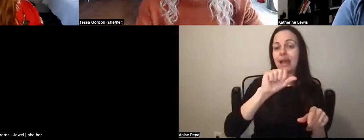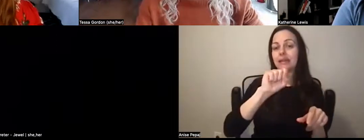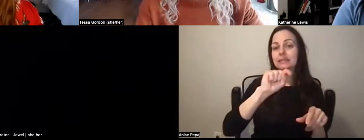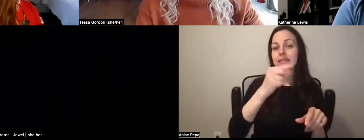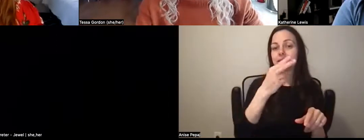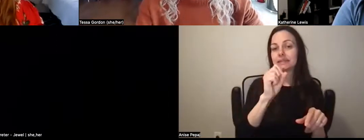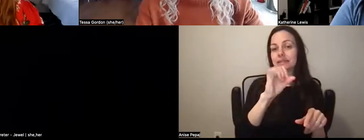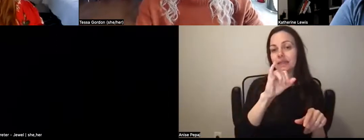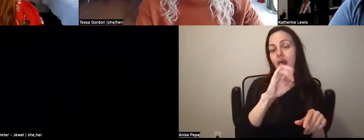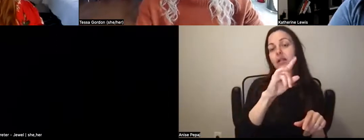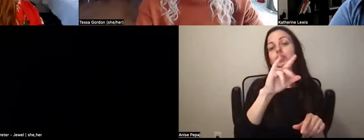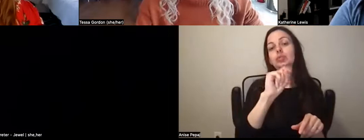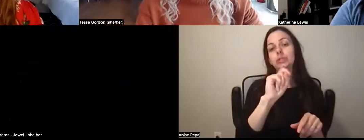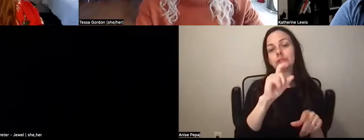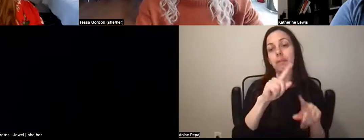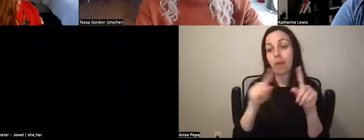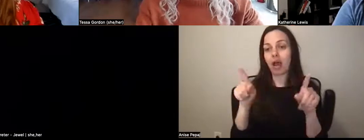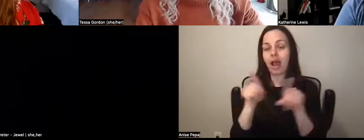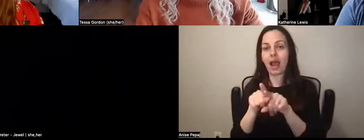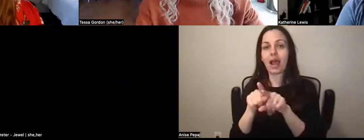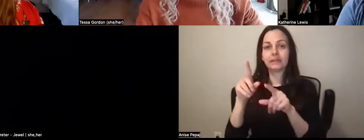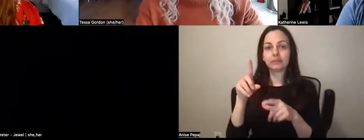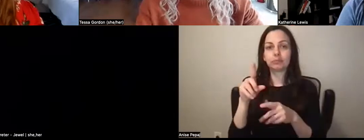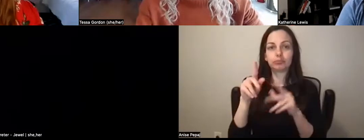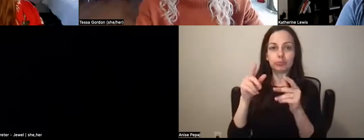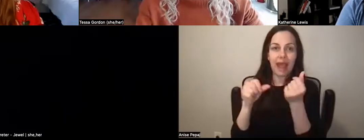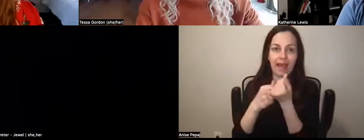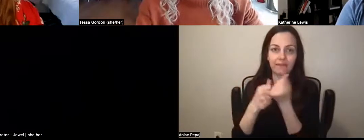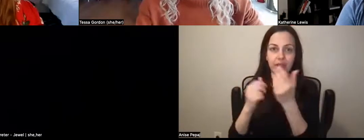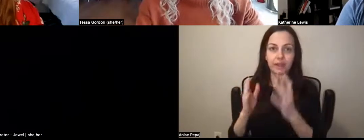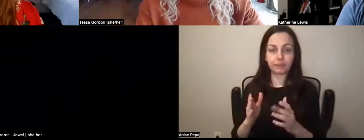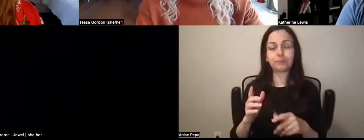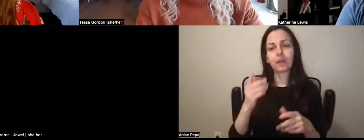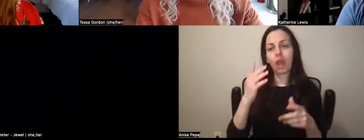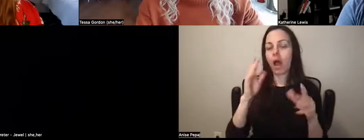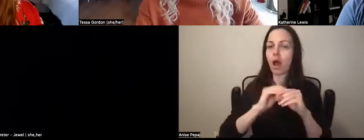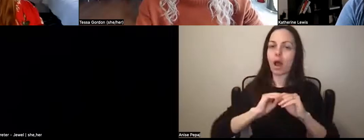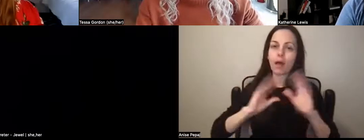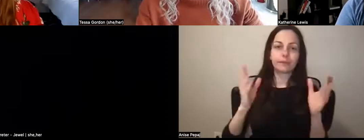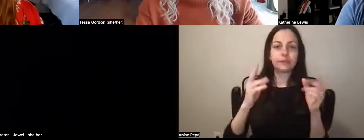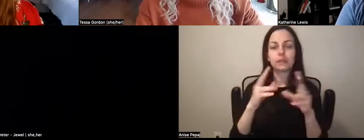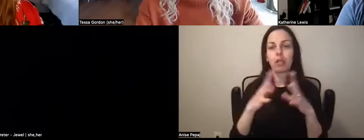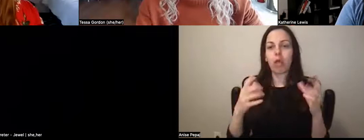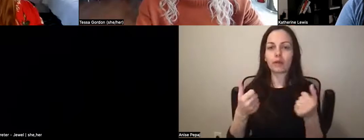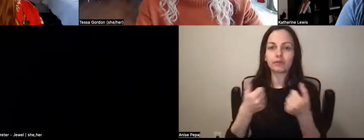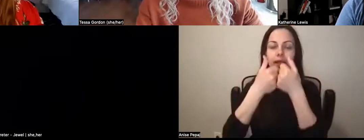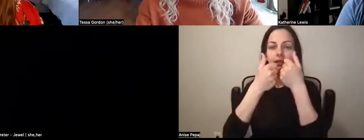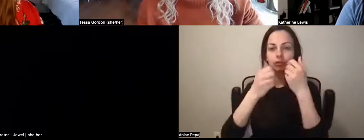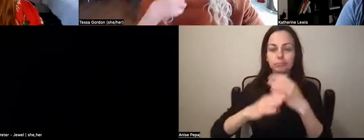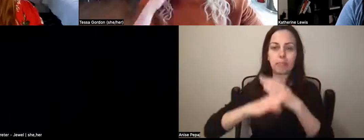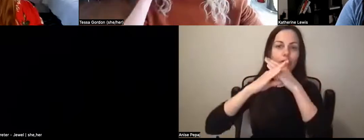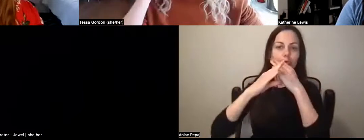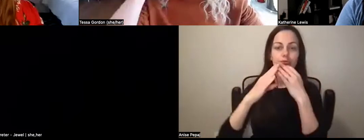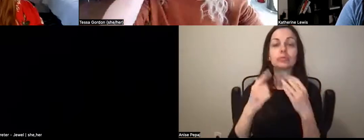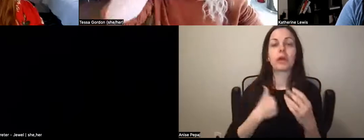As you know, there's lots of systemic issues and obstacles and barriers. And I feel that it's really important